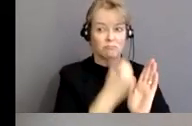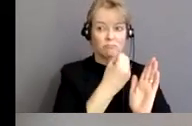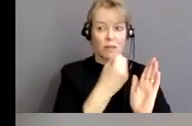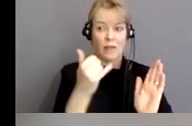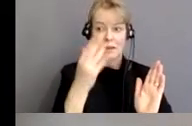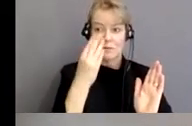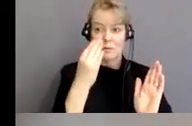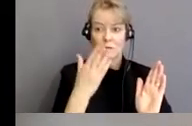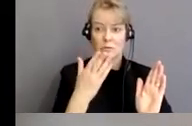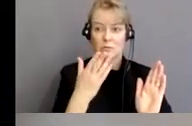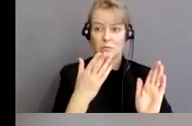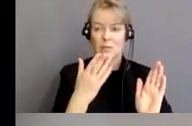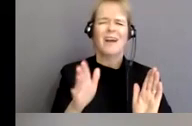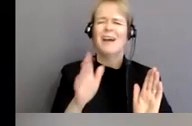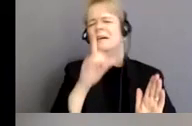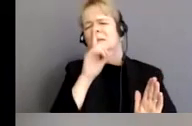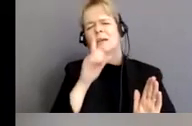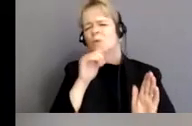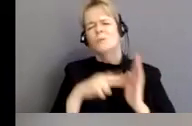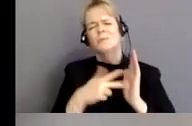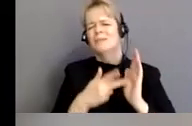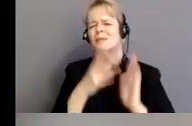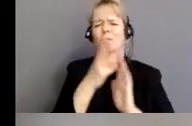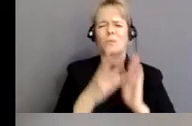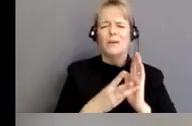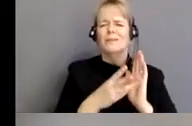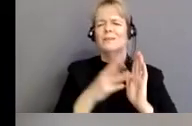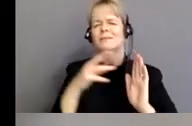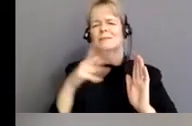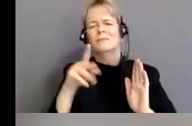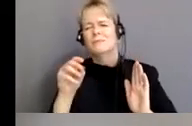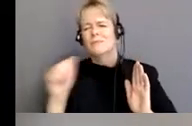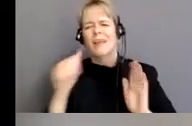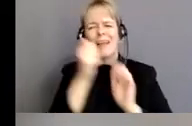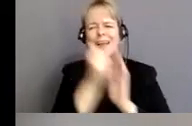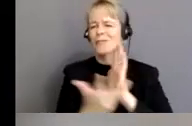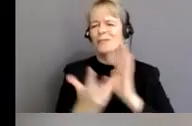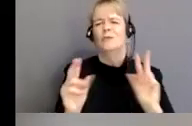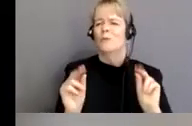your wills and powers of attorney and all that good stuff. What if